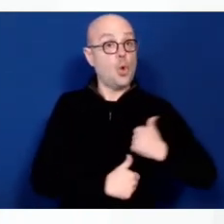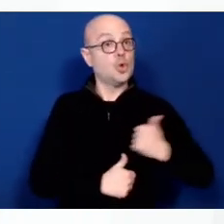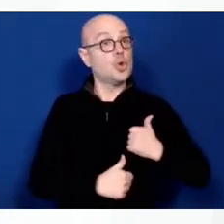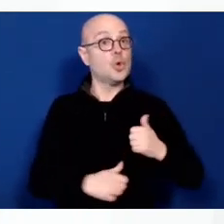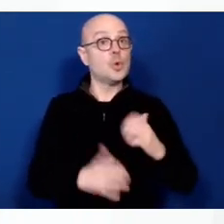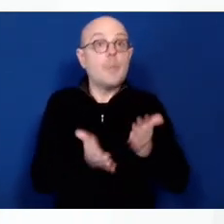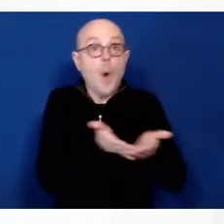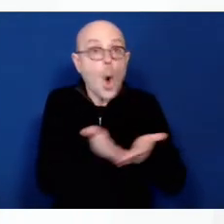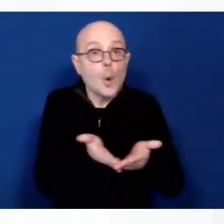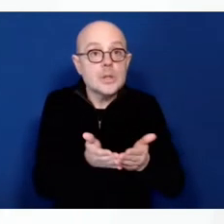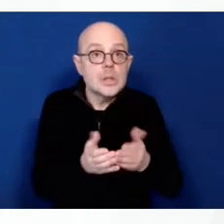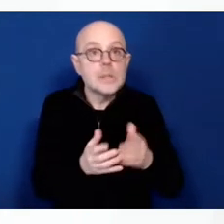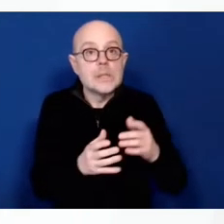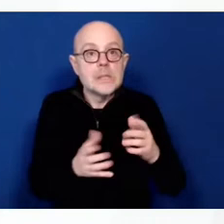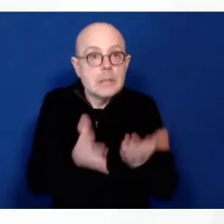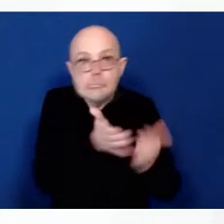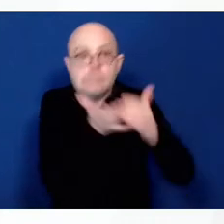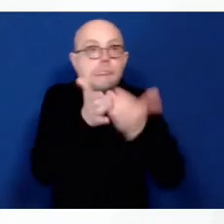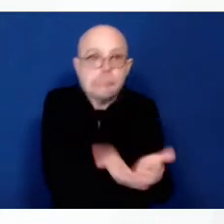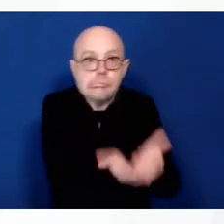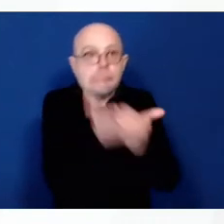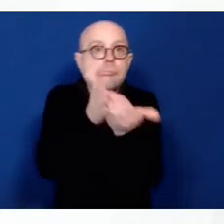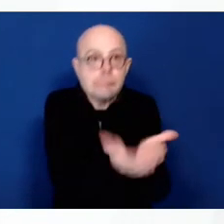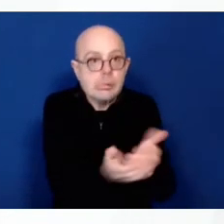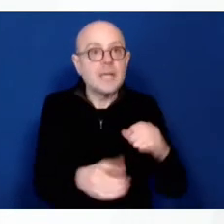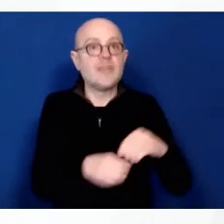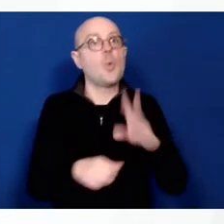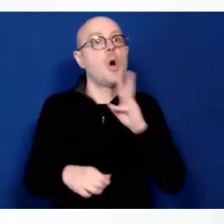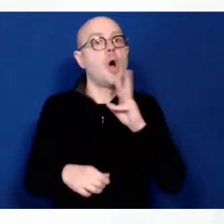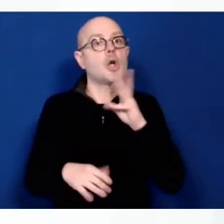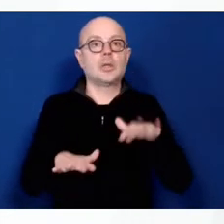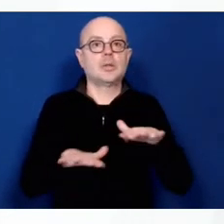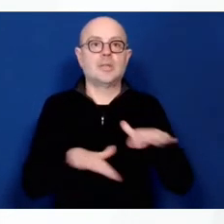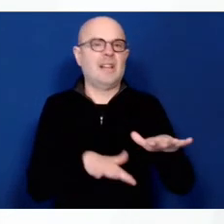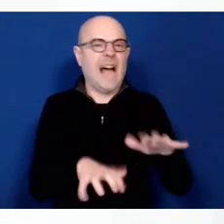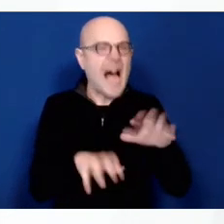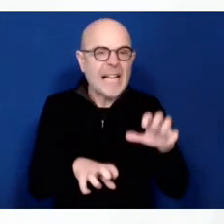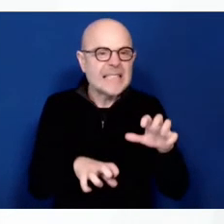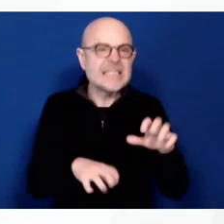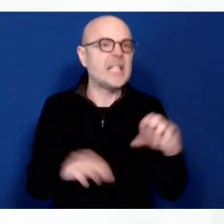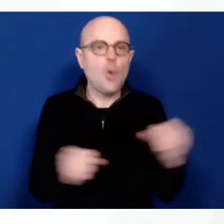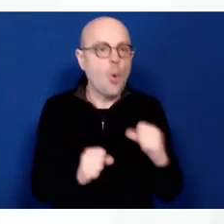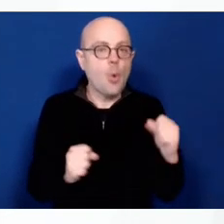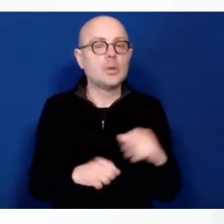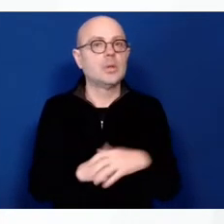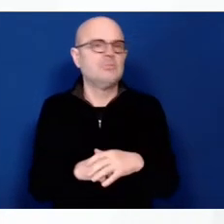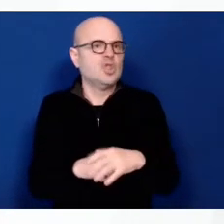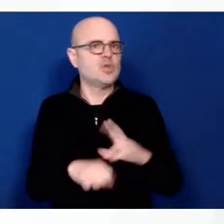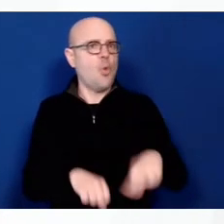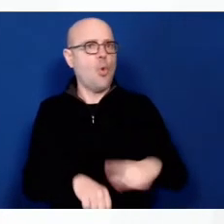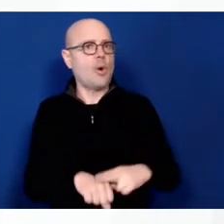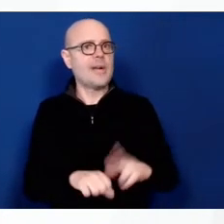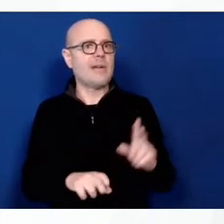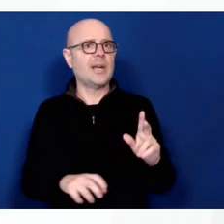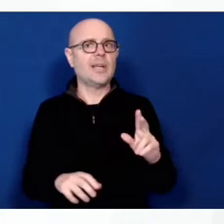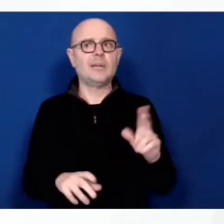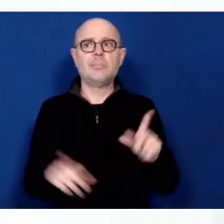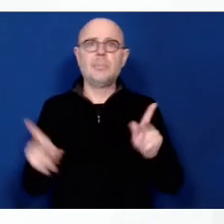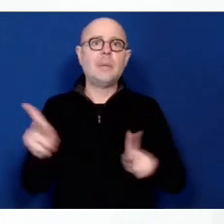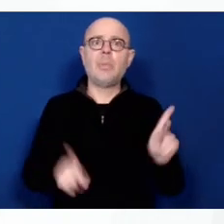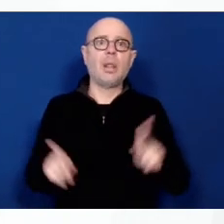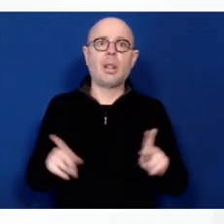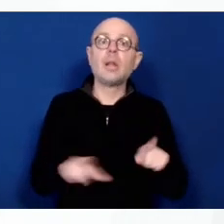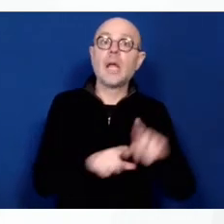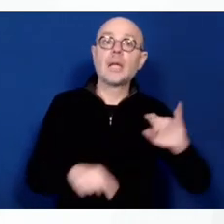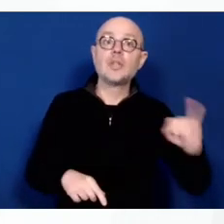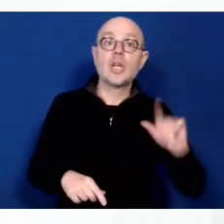icy waters. There's no singular heroic leader here, just the ordinary people who, as Lawrence put it,